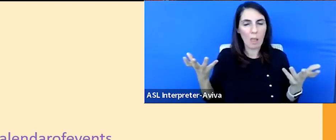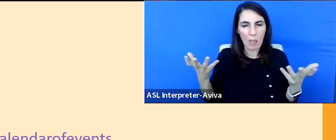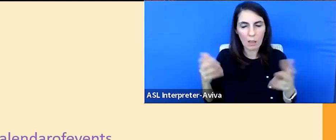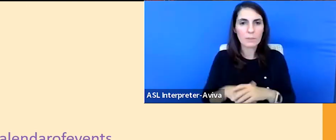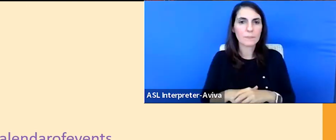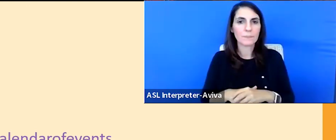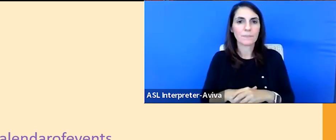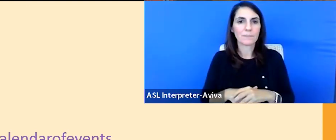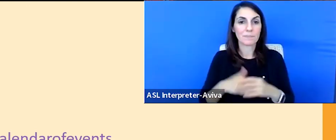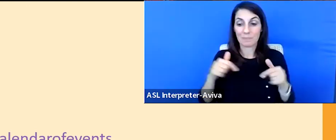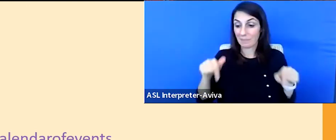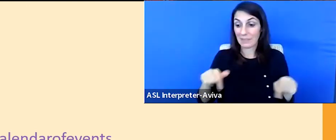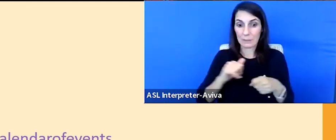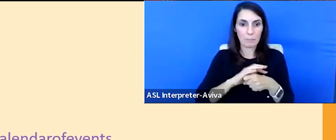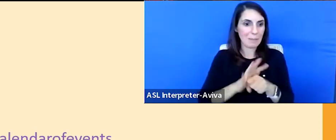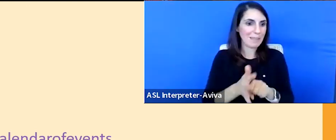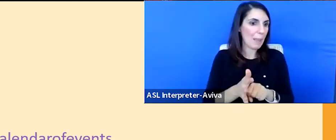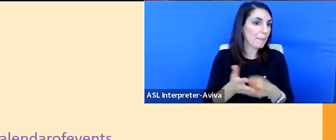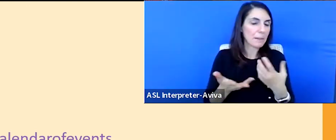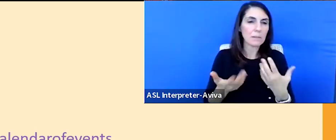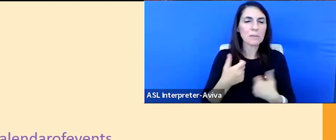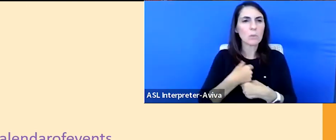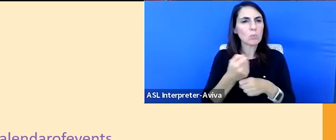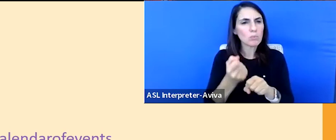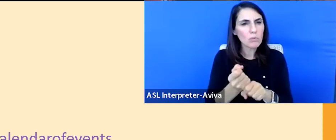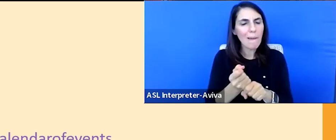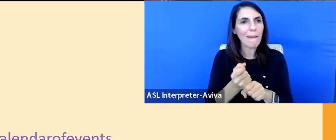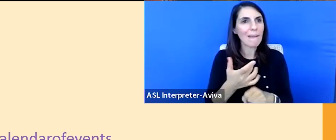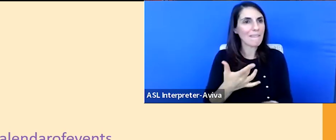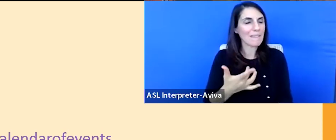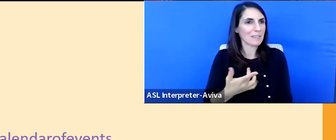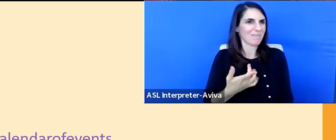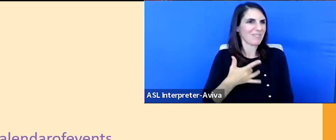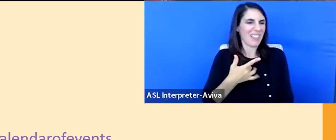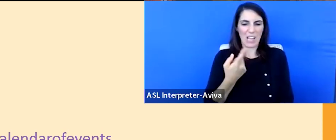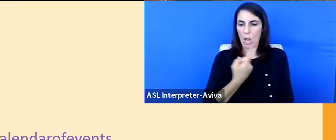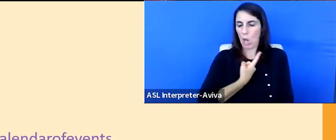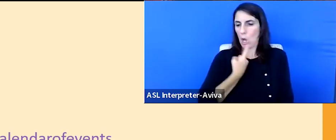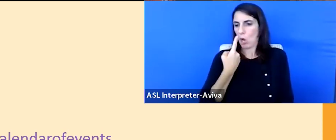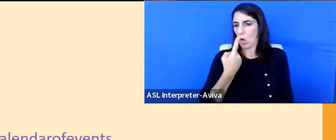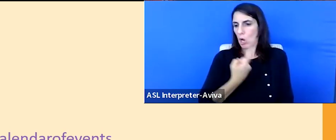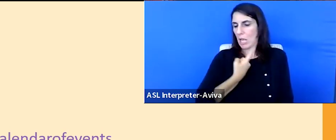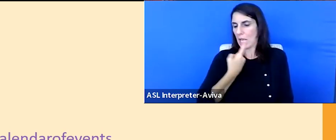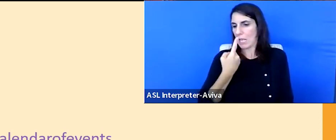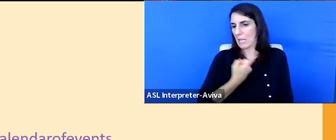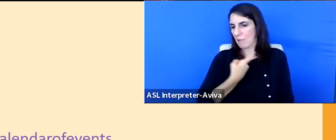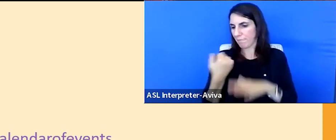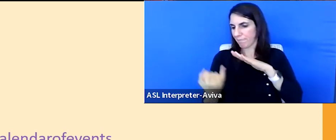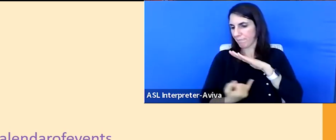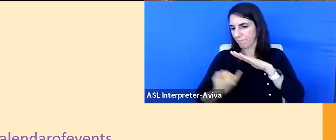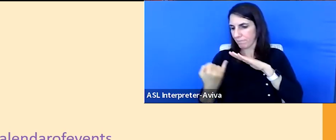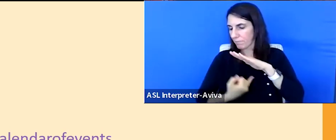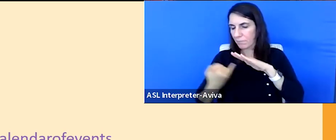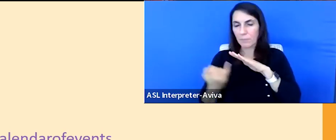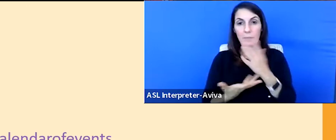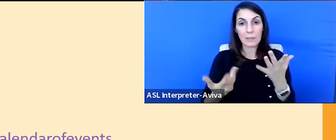this pandemic has really created loneliness. Statistics have shown how